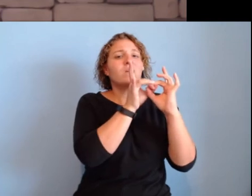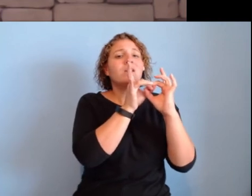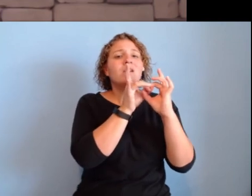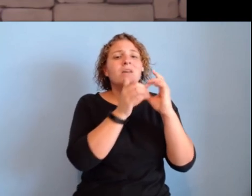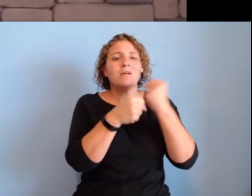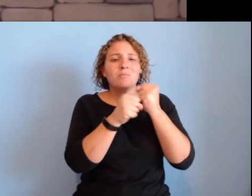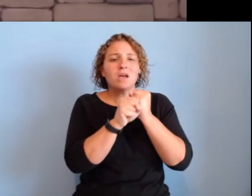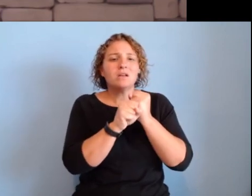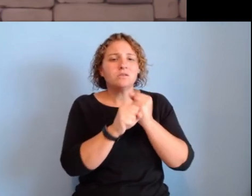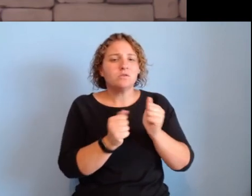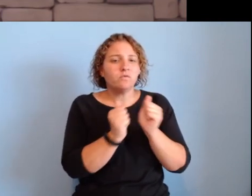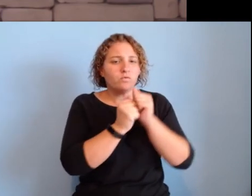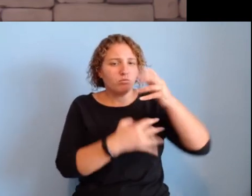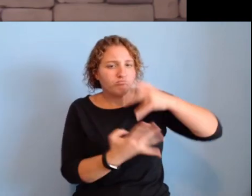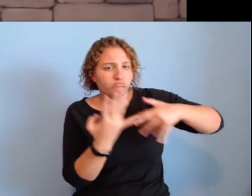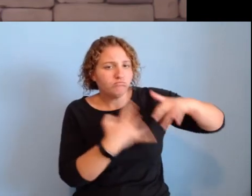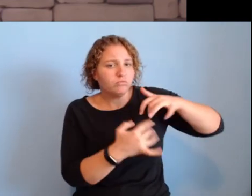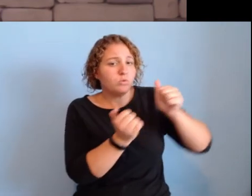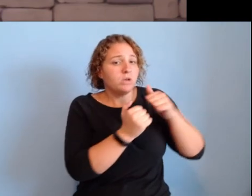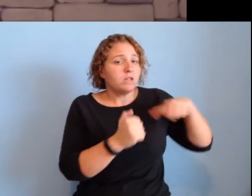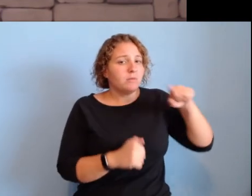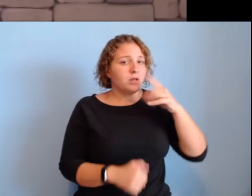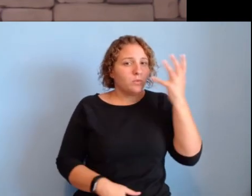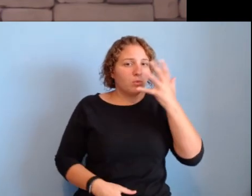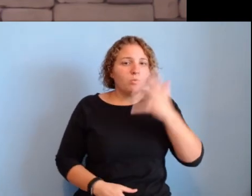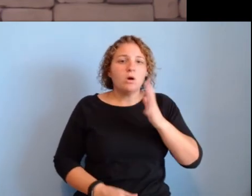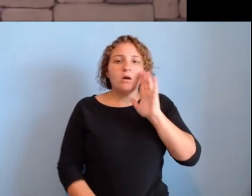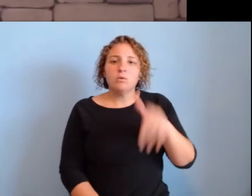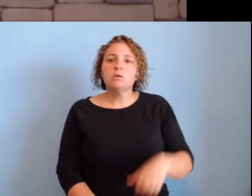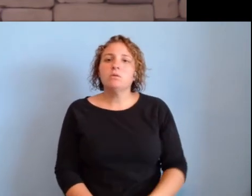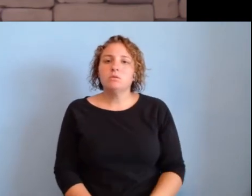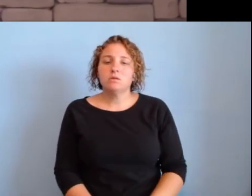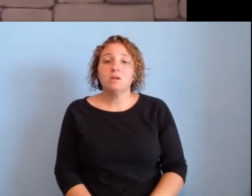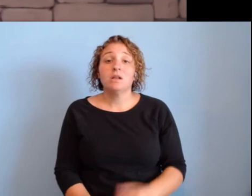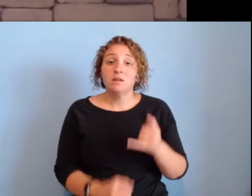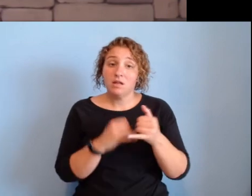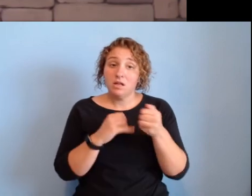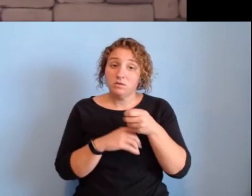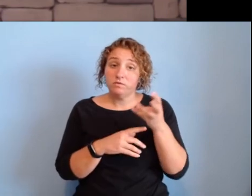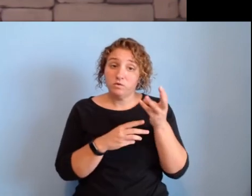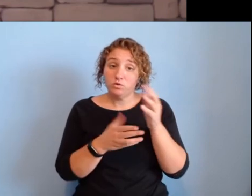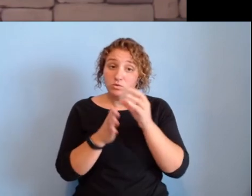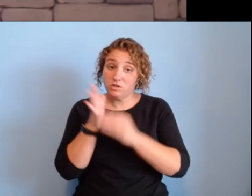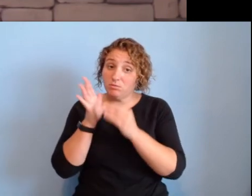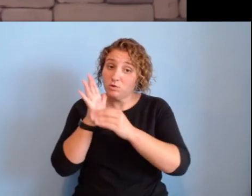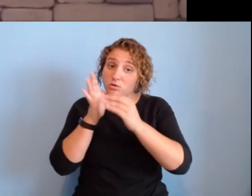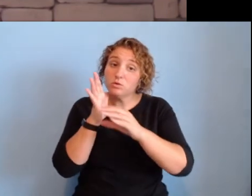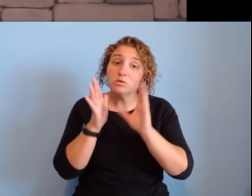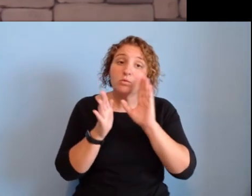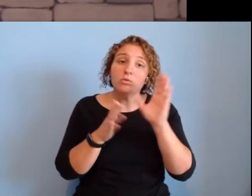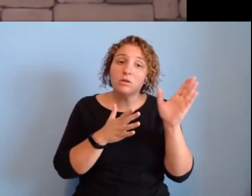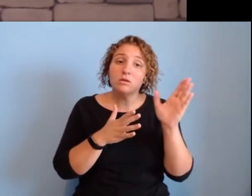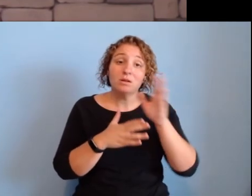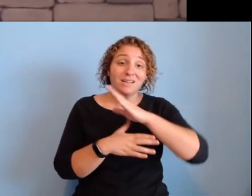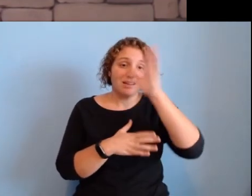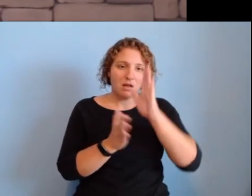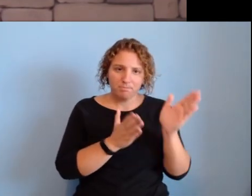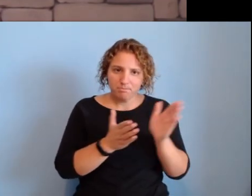headed and we're going to get into in the last few chapters and yes, we'll get to them. We're going to get into in the last few chapters what he's prepared for us